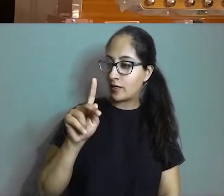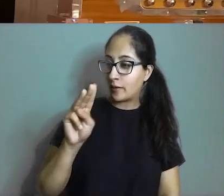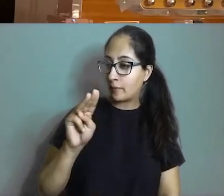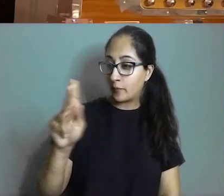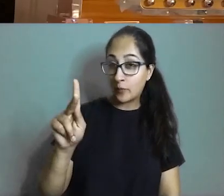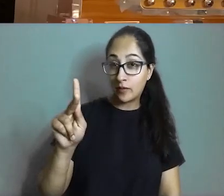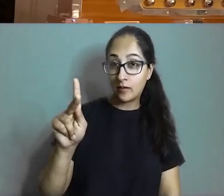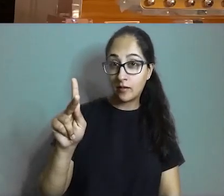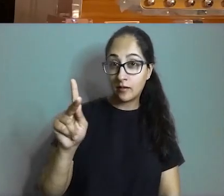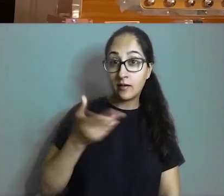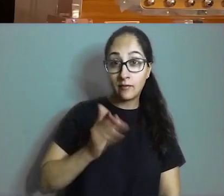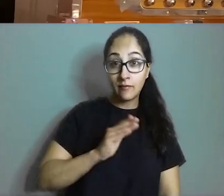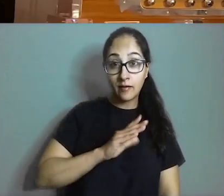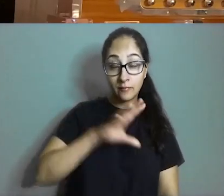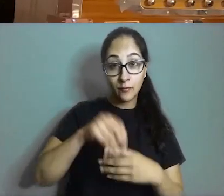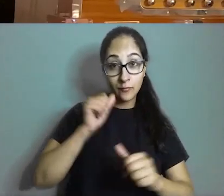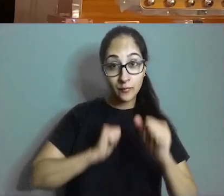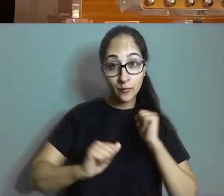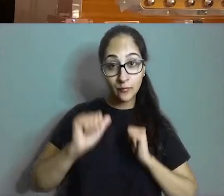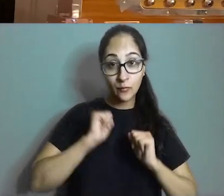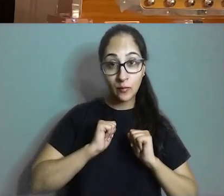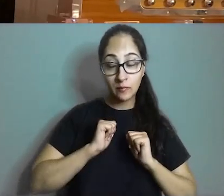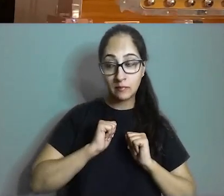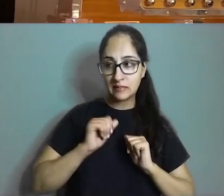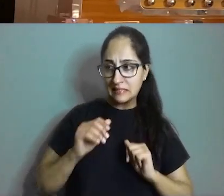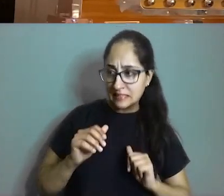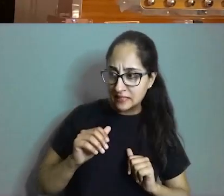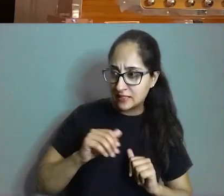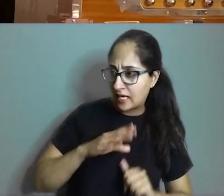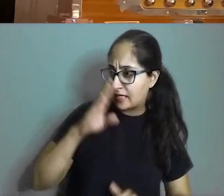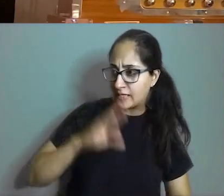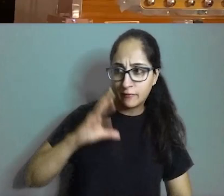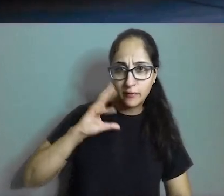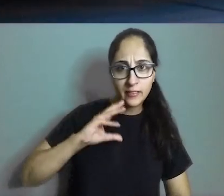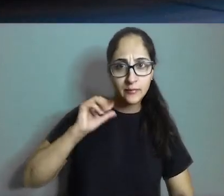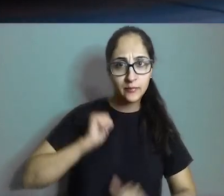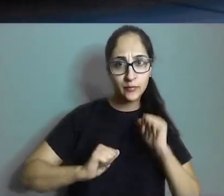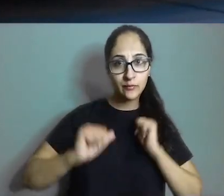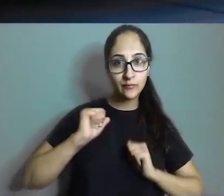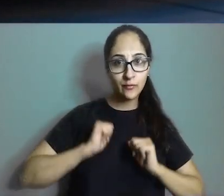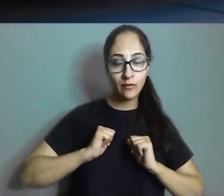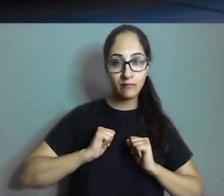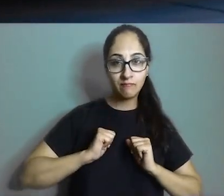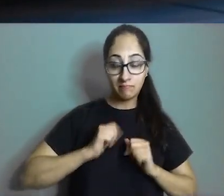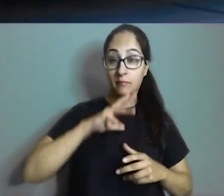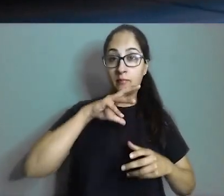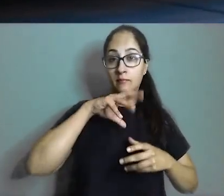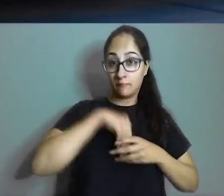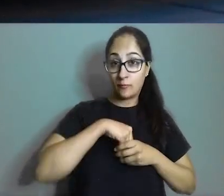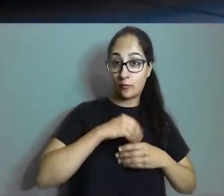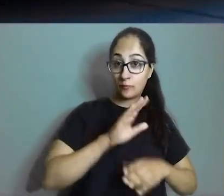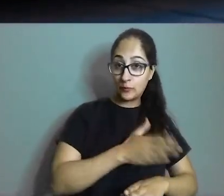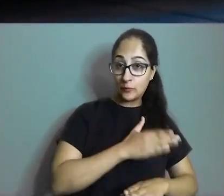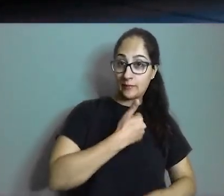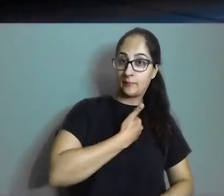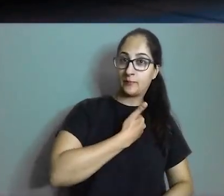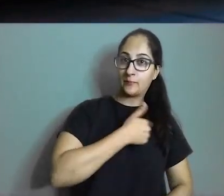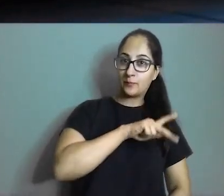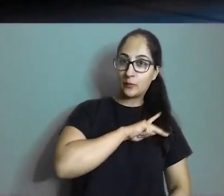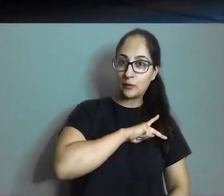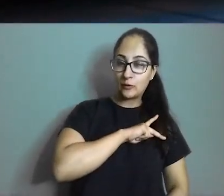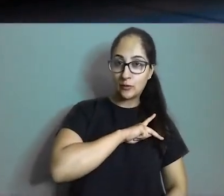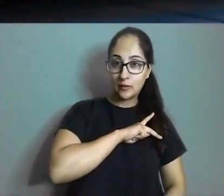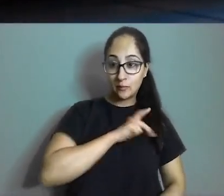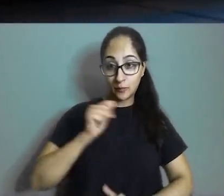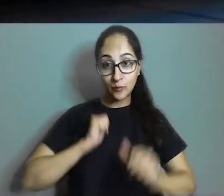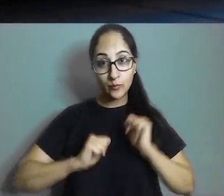in Nowruz? I said, Mukisab, it's my first time. I never performed in live events, so for me it's kind of difficult. He said, you